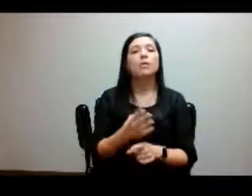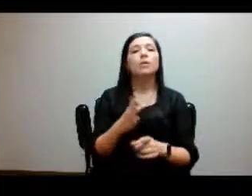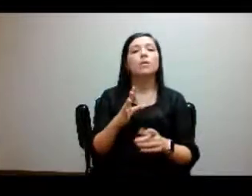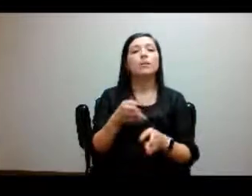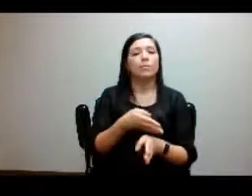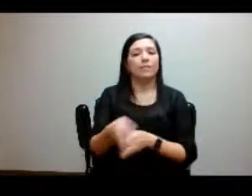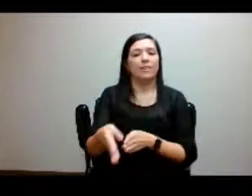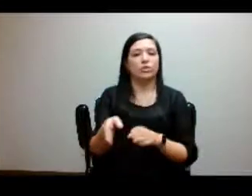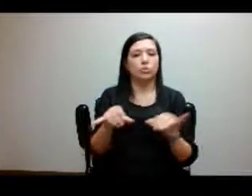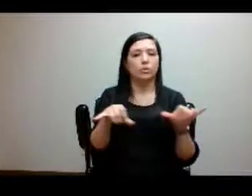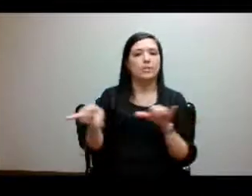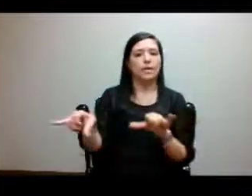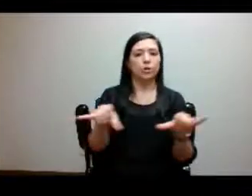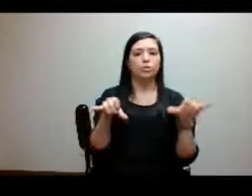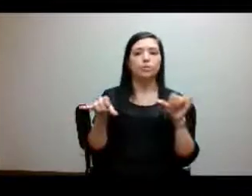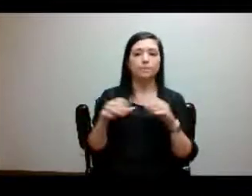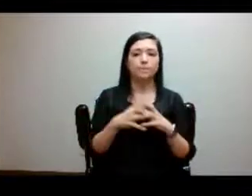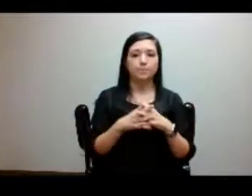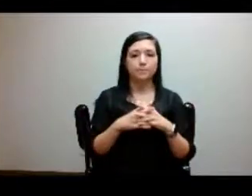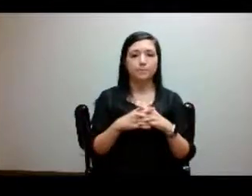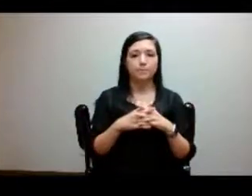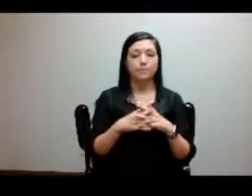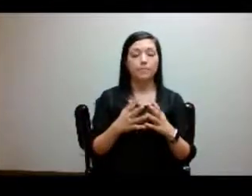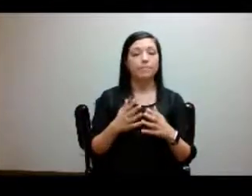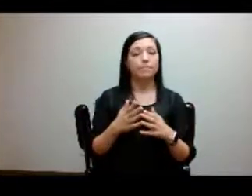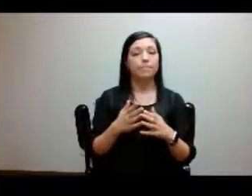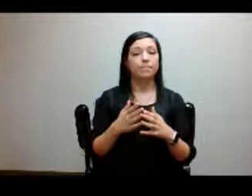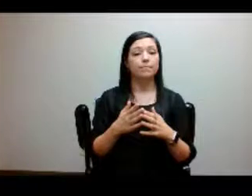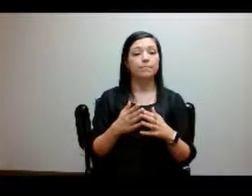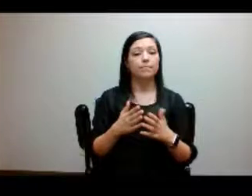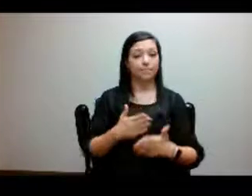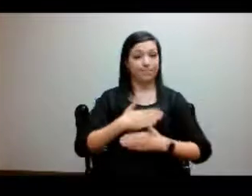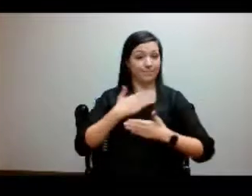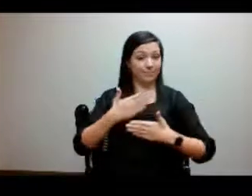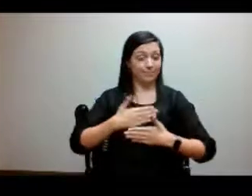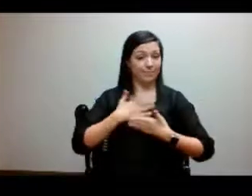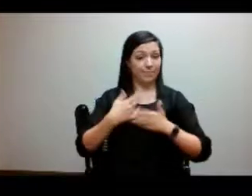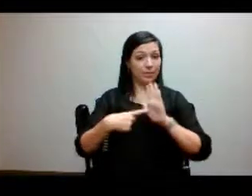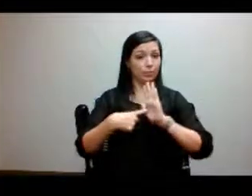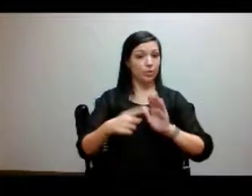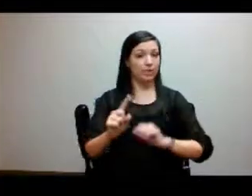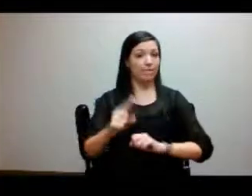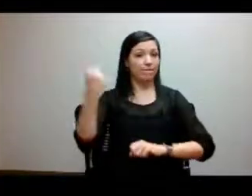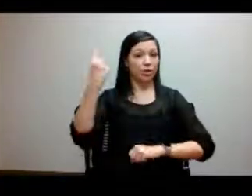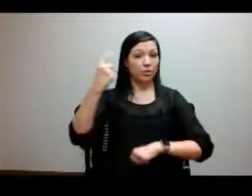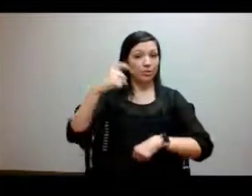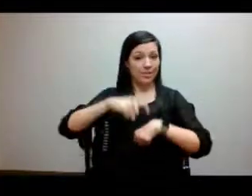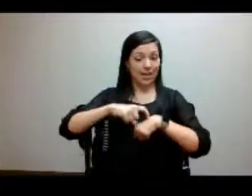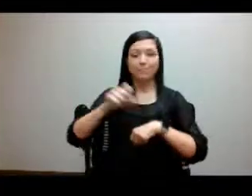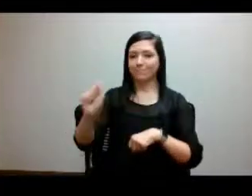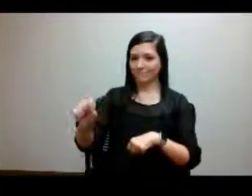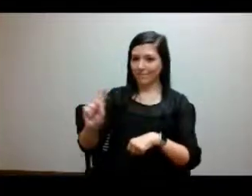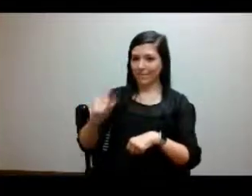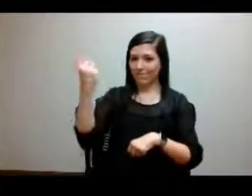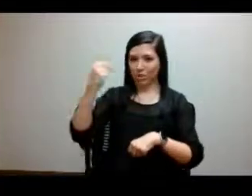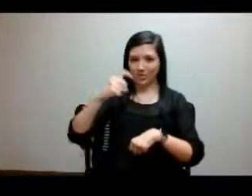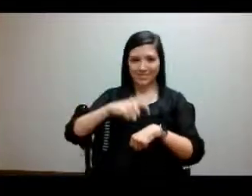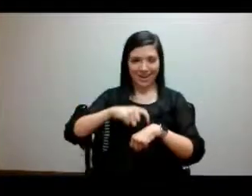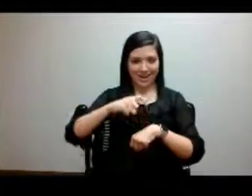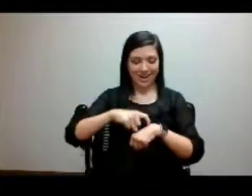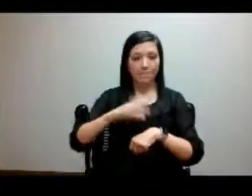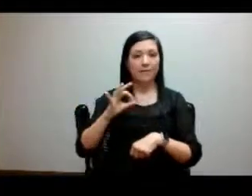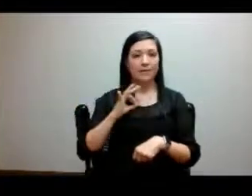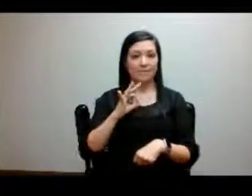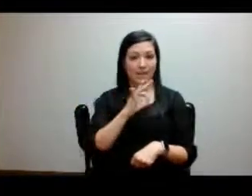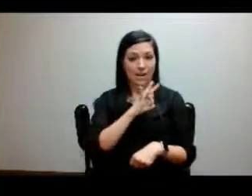standards. It is my pleasure to present for the first time, and yes, for the first time, ladies and gentlemen, the